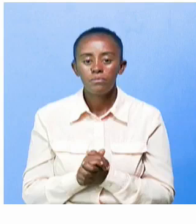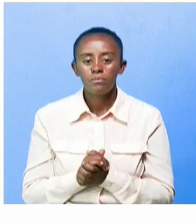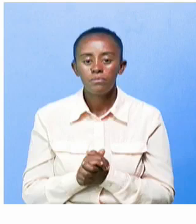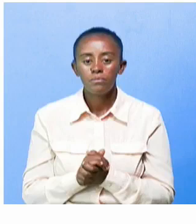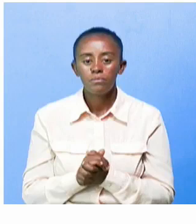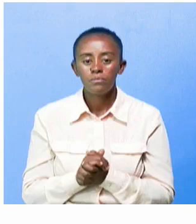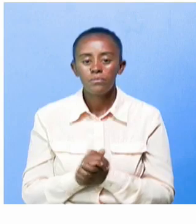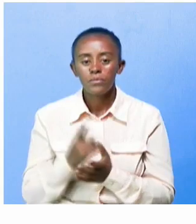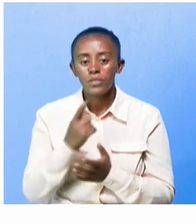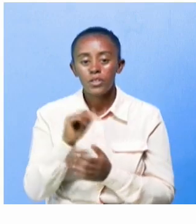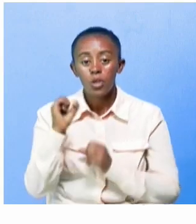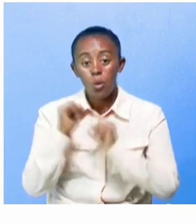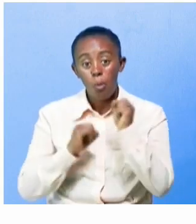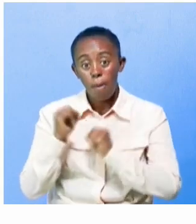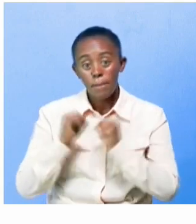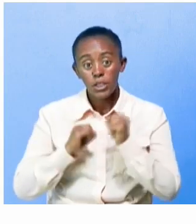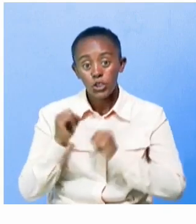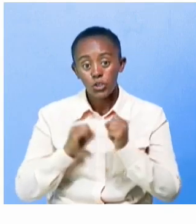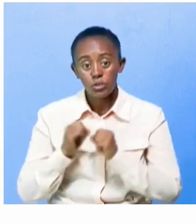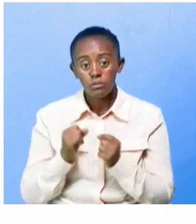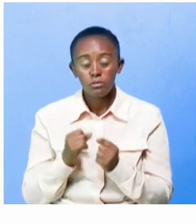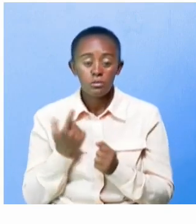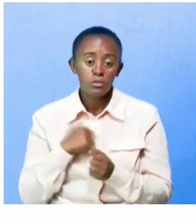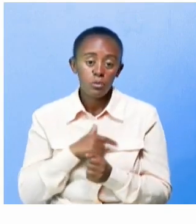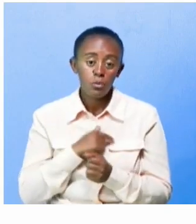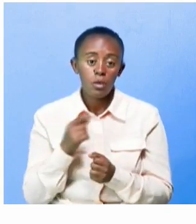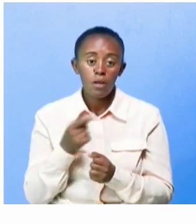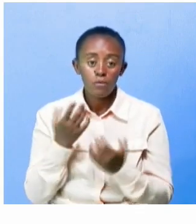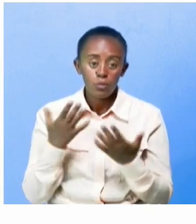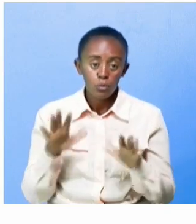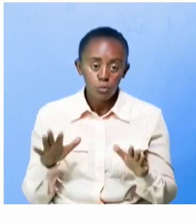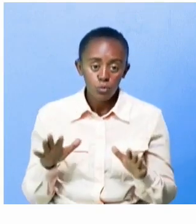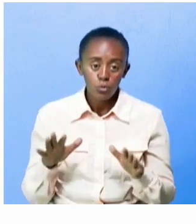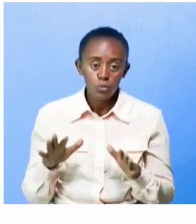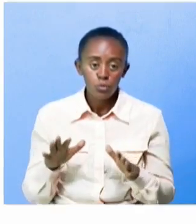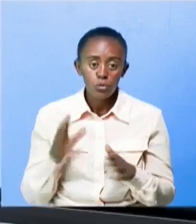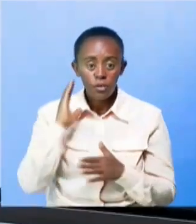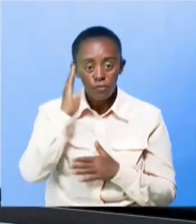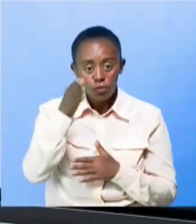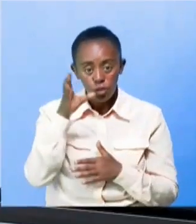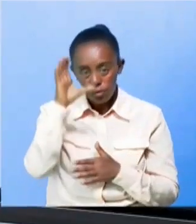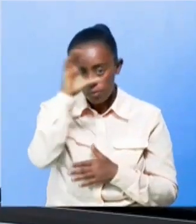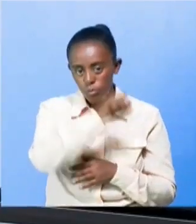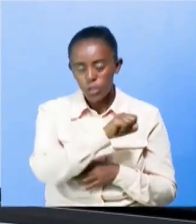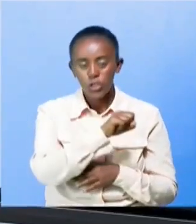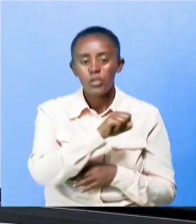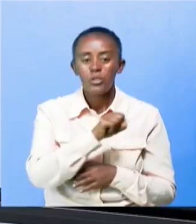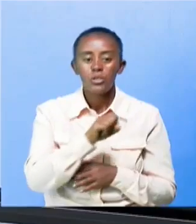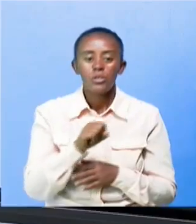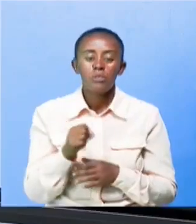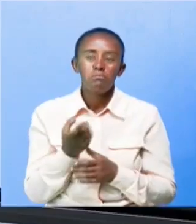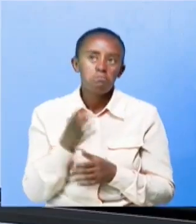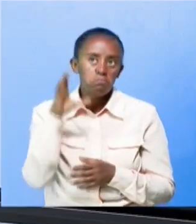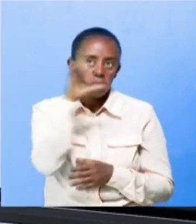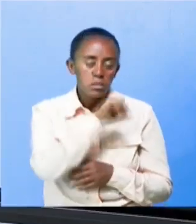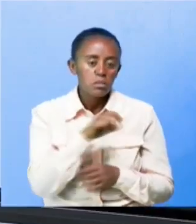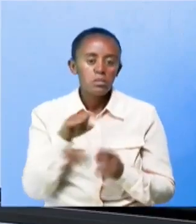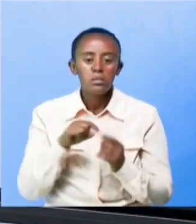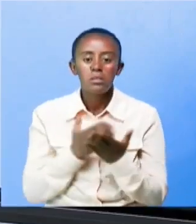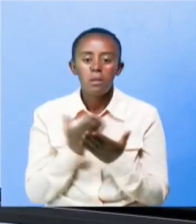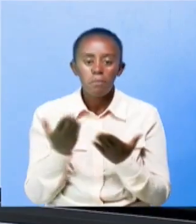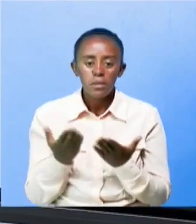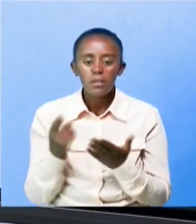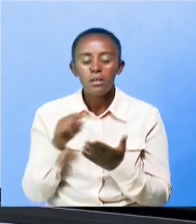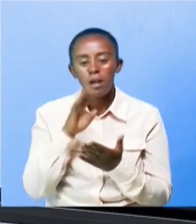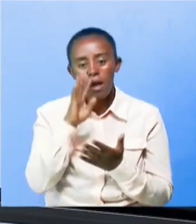a competition. So we have used future prediction to predict something that will